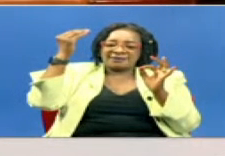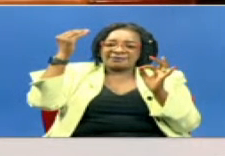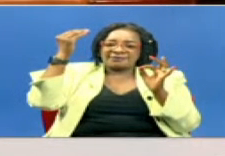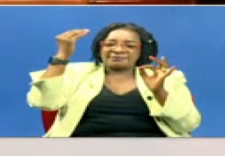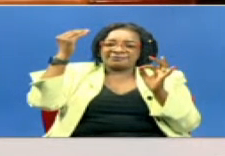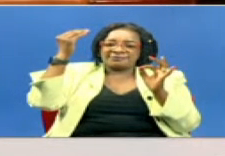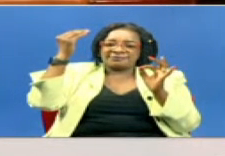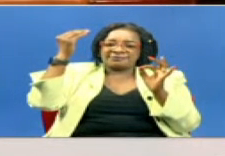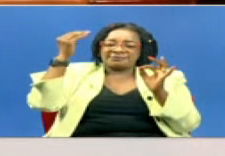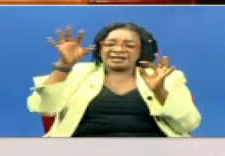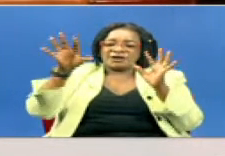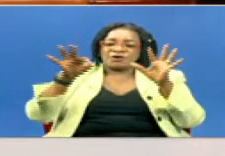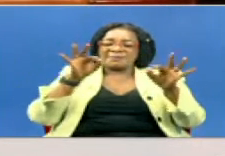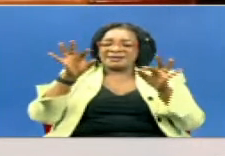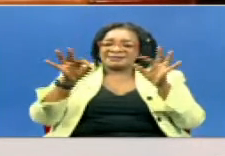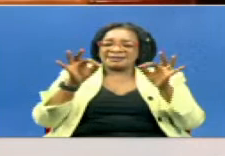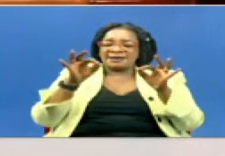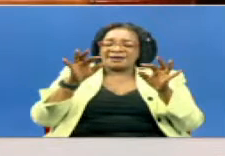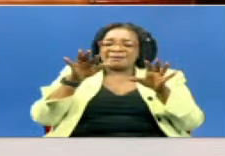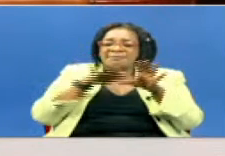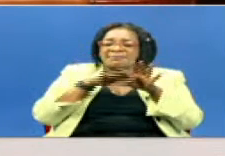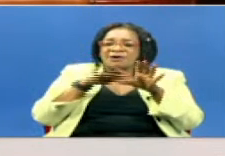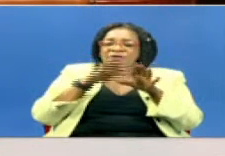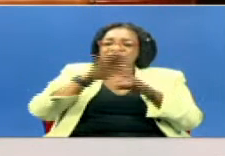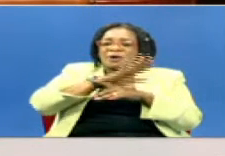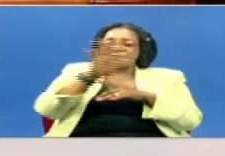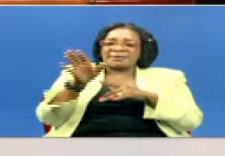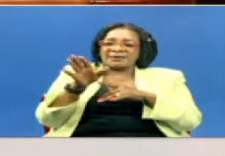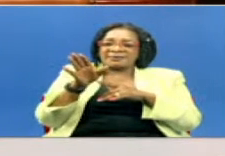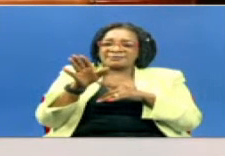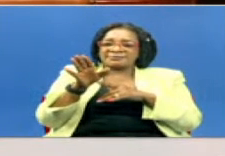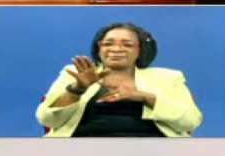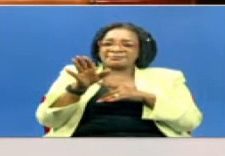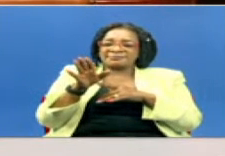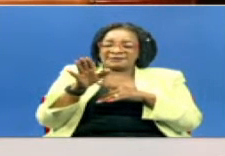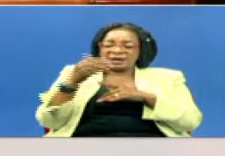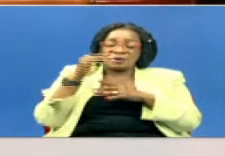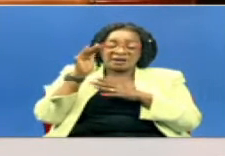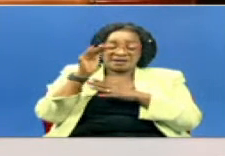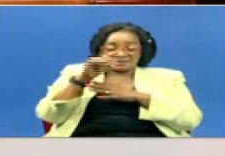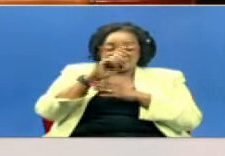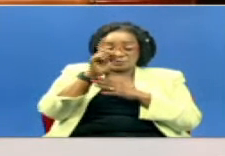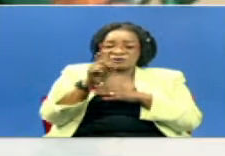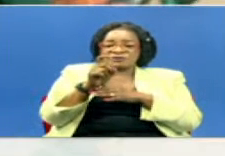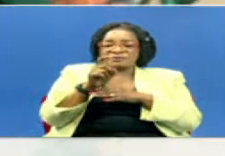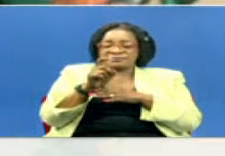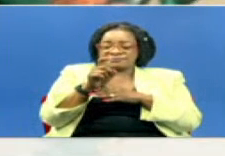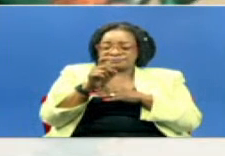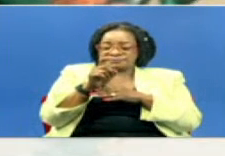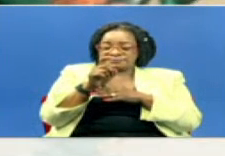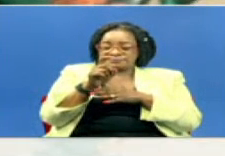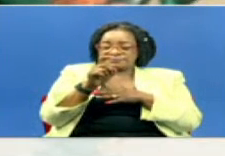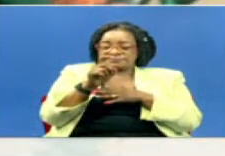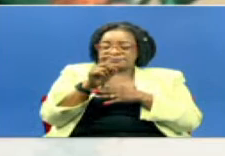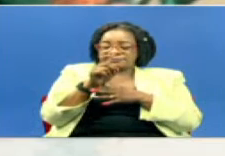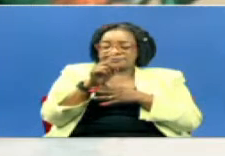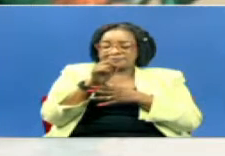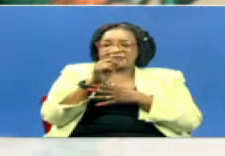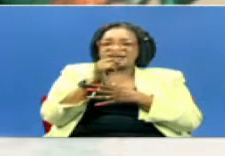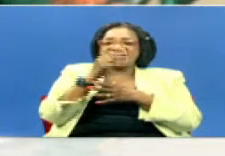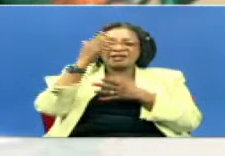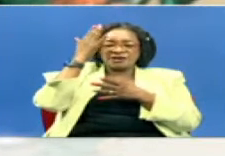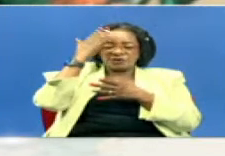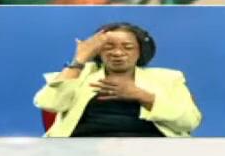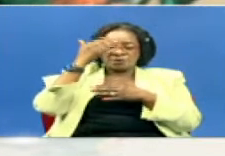a nominated member of Wiper? I'm here to ask him that question. And he knew proceedings are